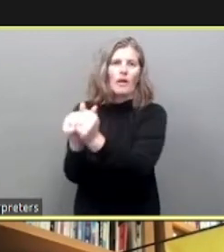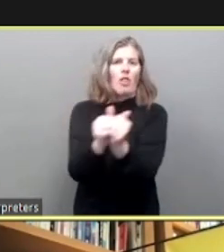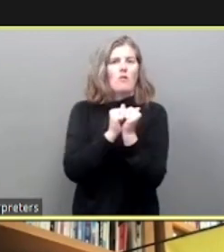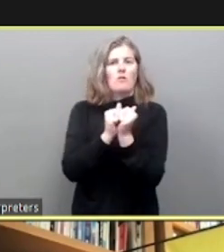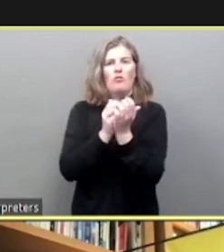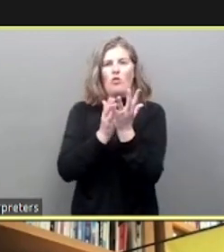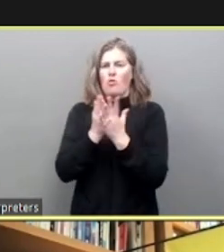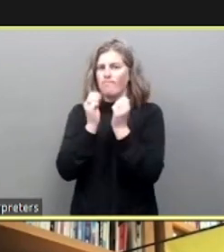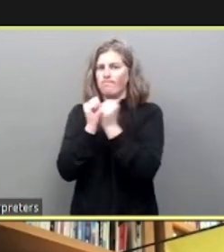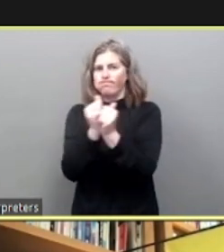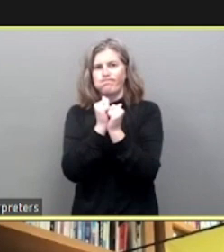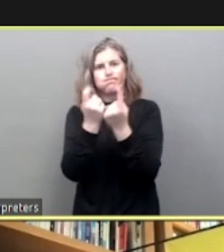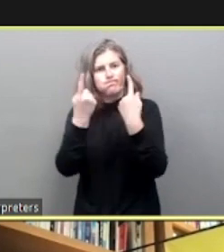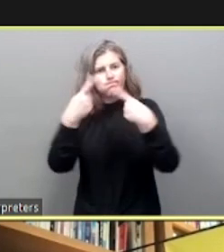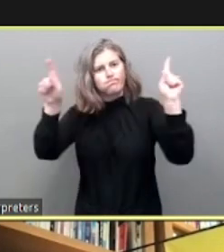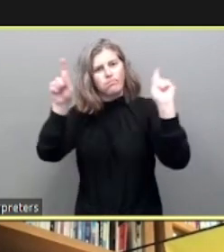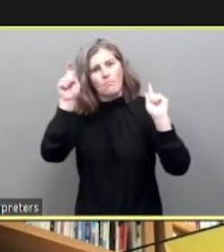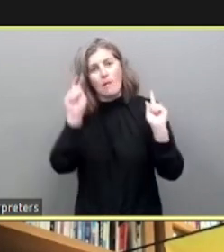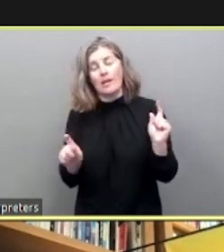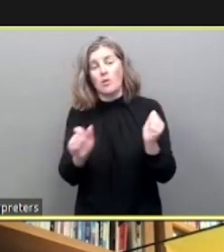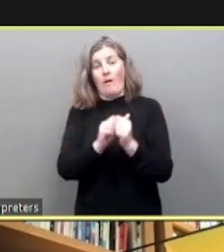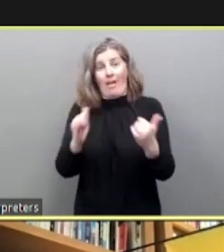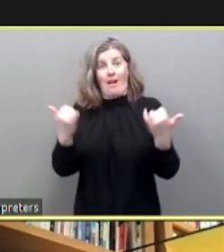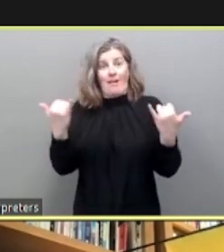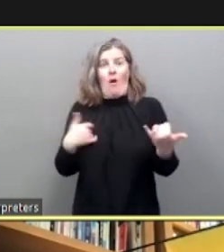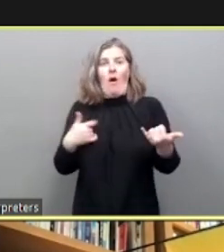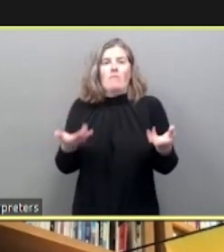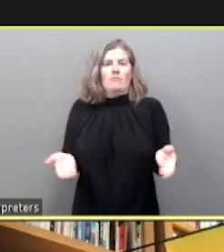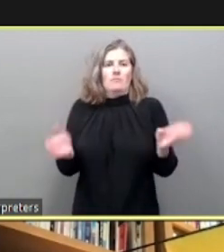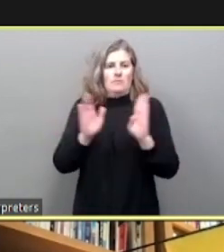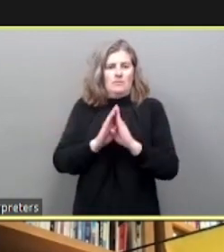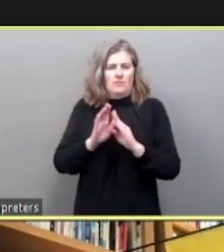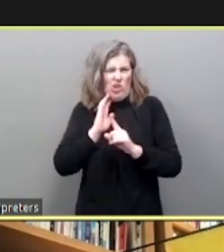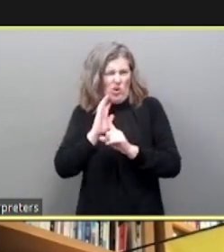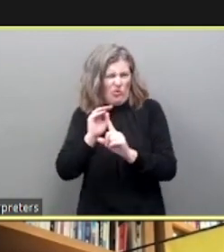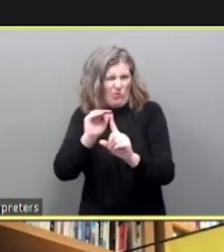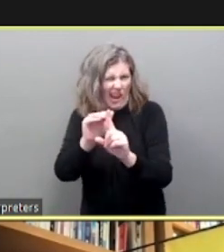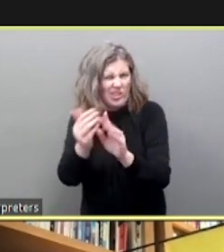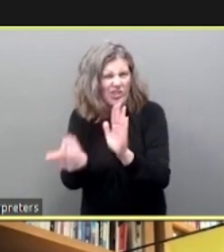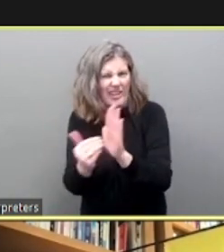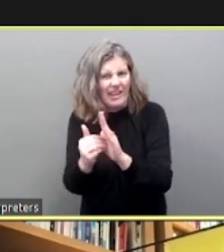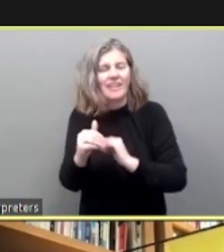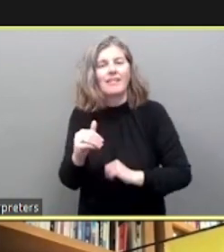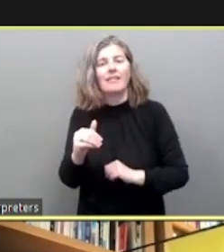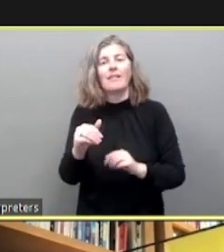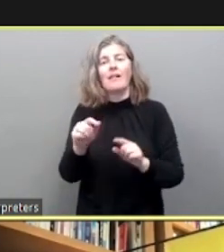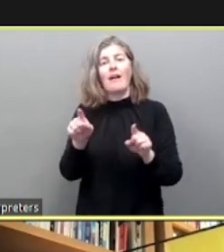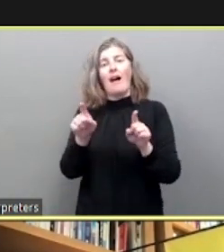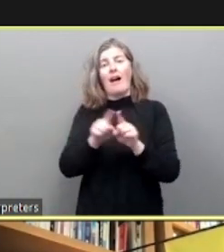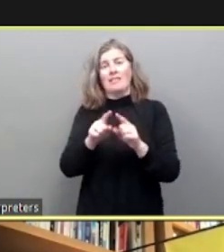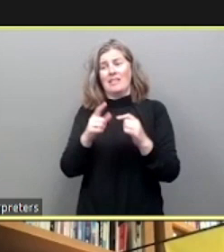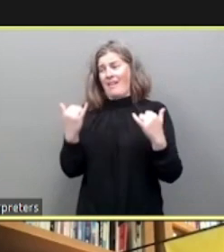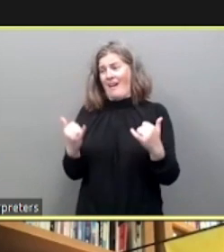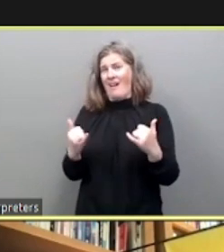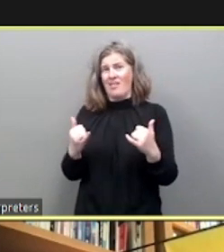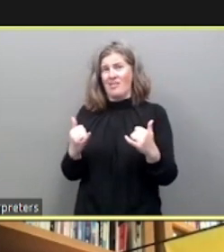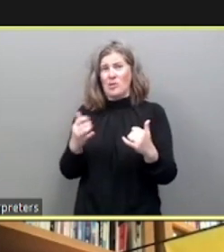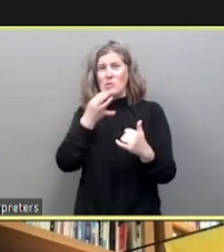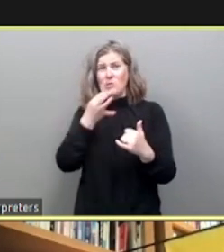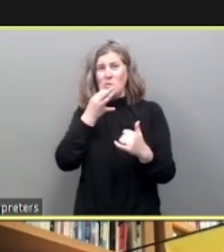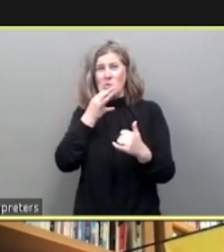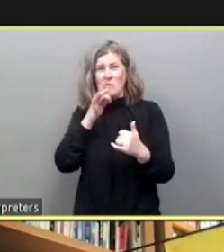this together. And with that, Matt, just a reminder again that as we pass that 5,000 death